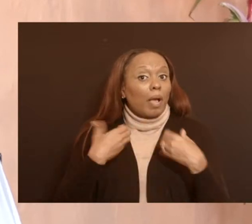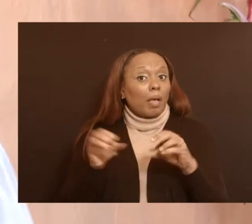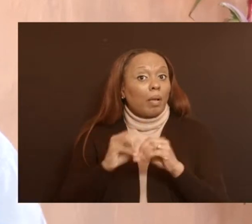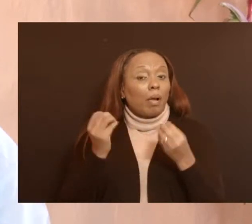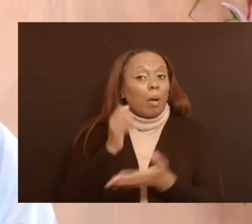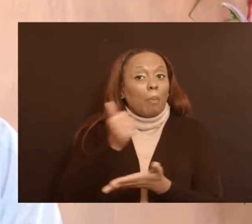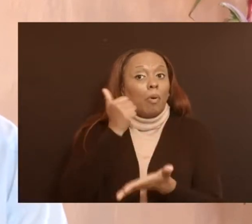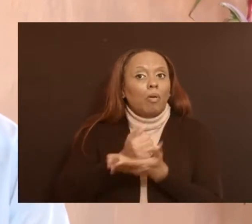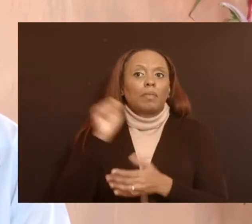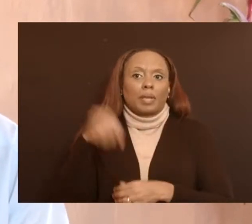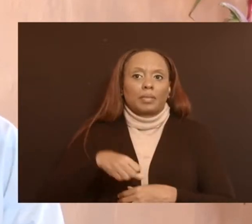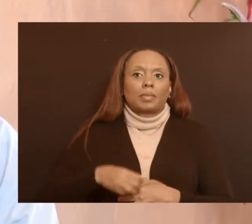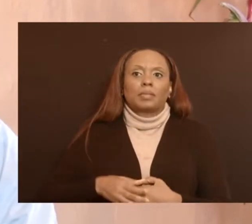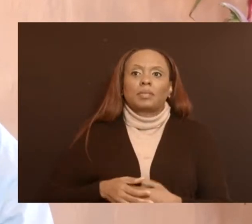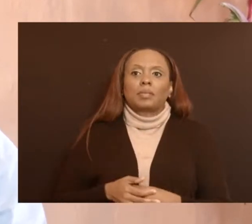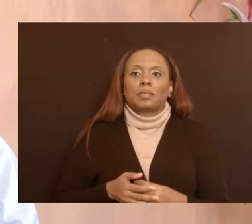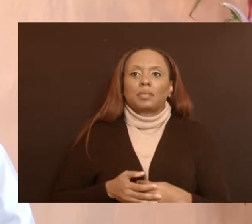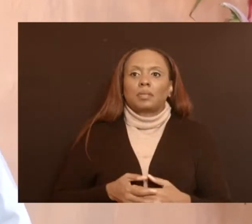approval.